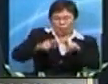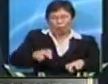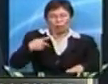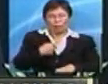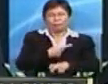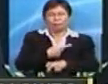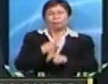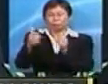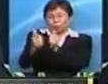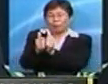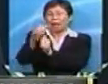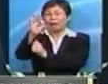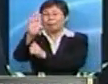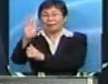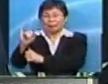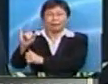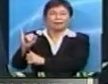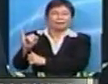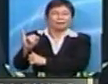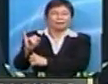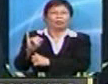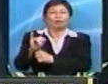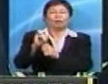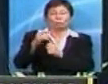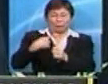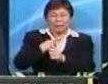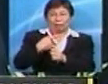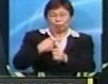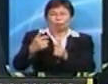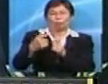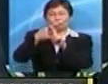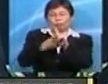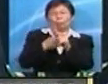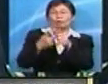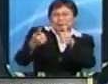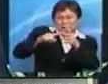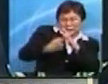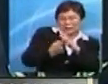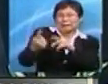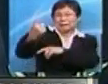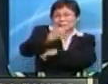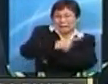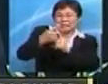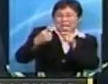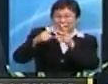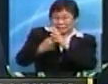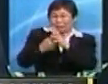to FBI was from day one. And any indication,